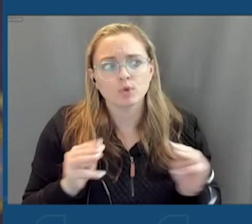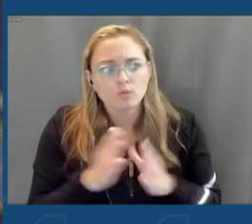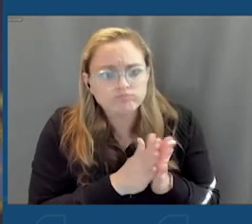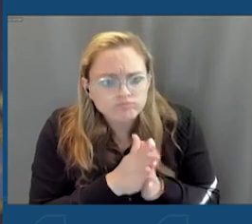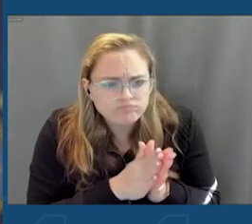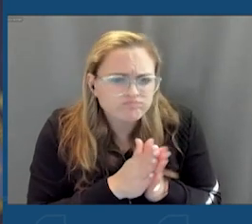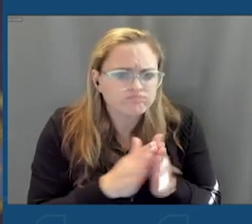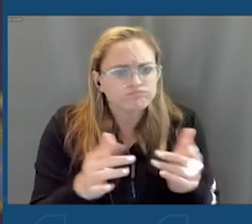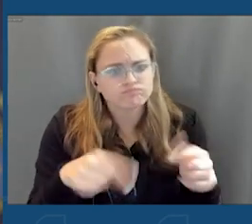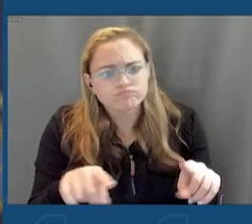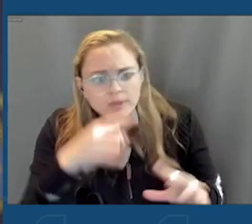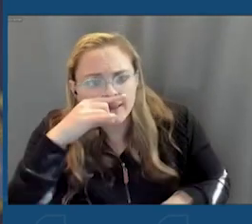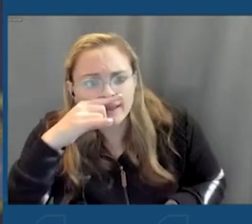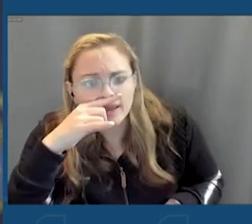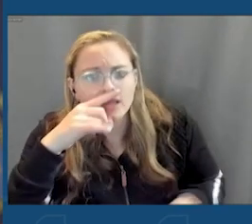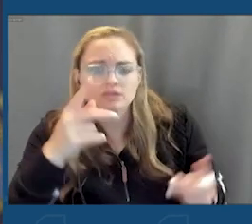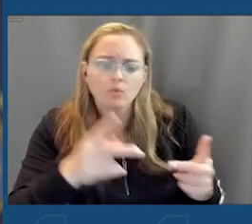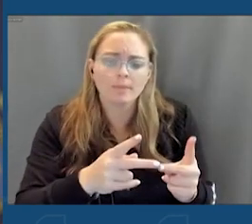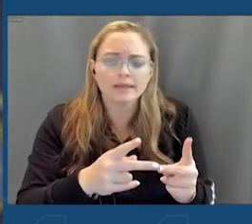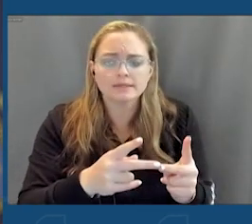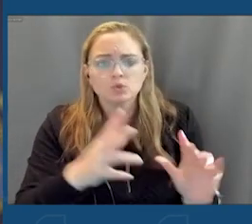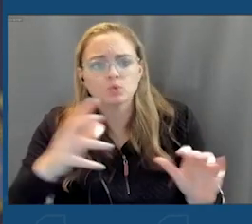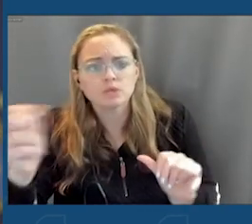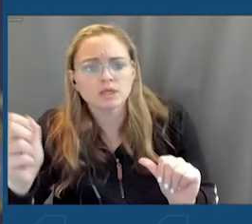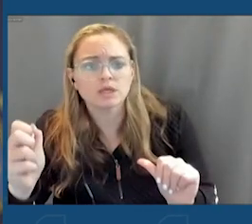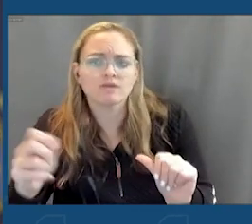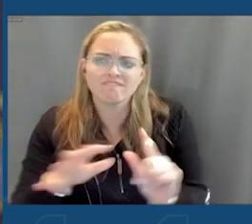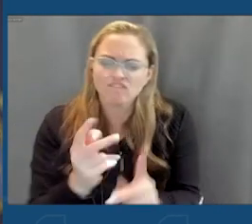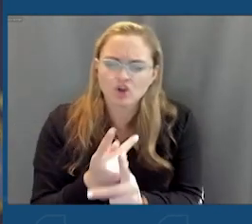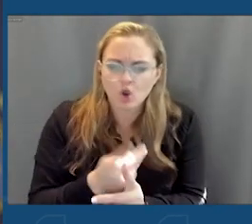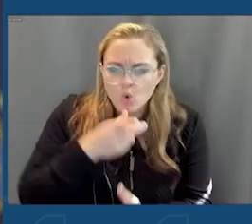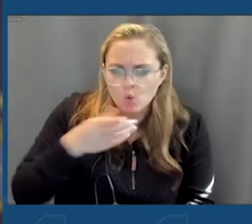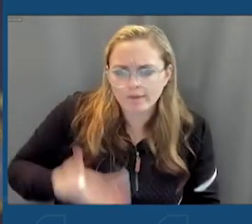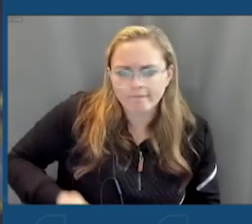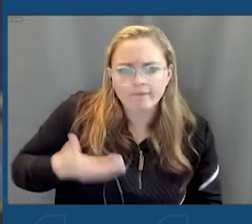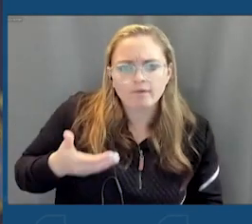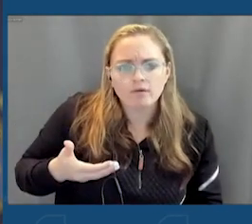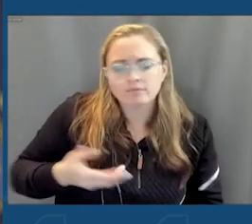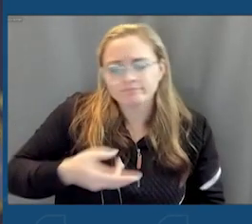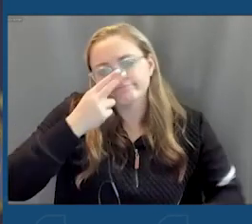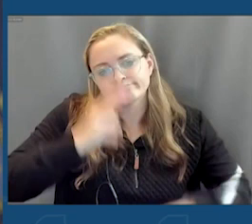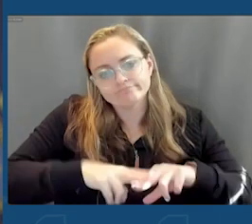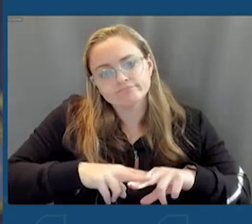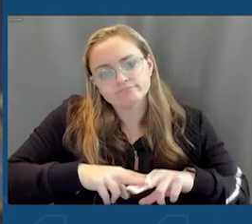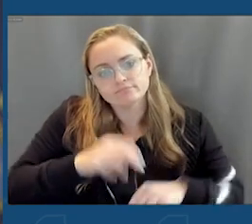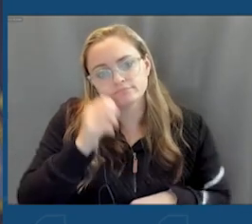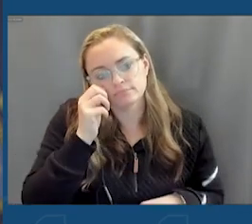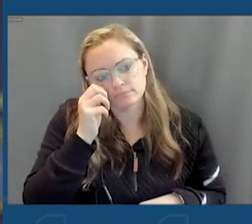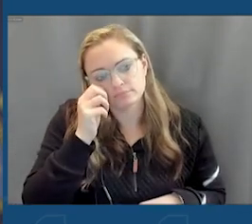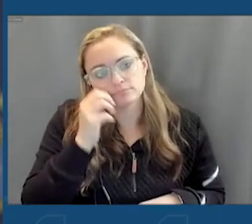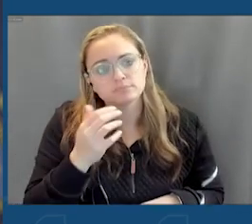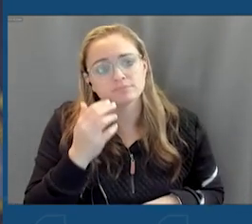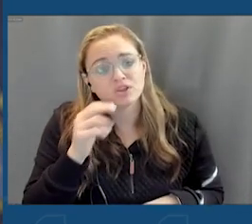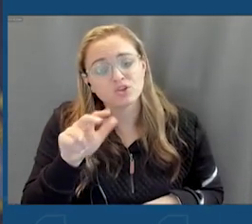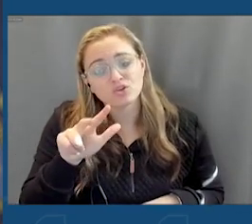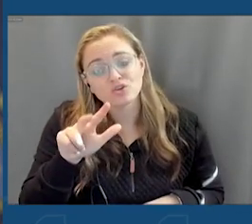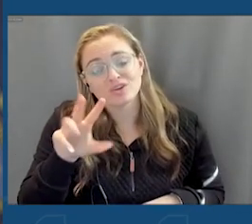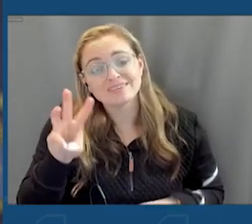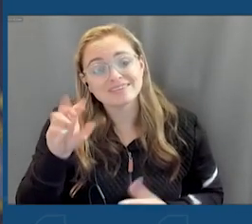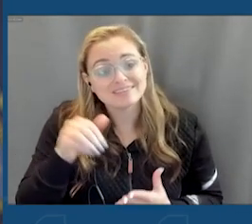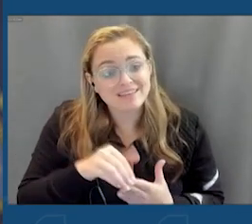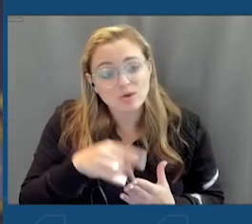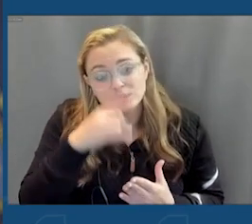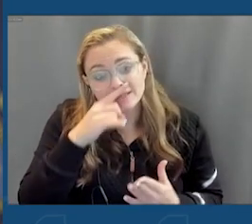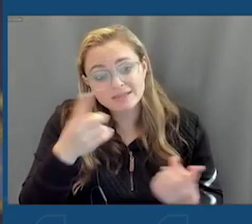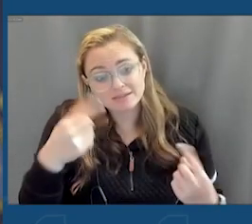that refuge, you offer them a chance to find out who they are and just have fun. I know there's over 36,000 kids who come through